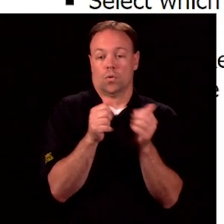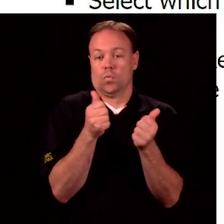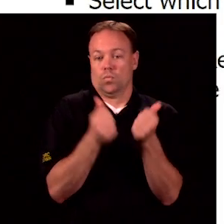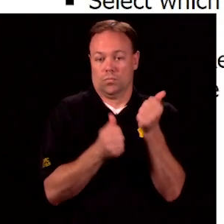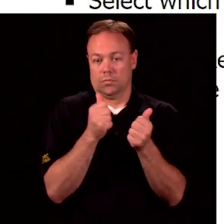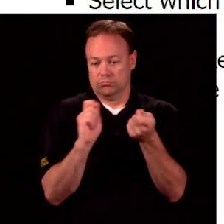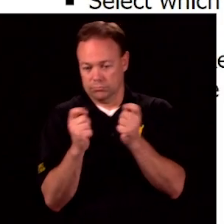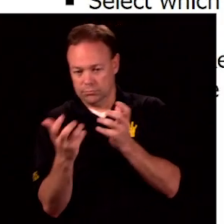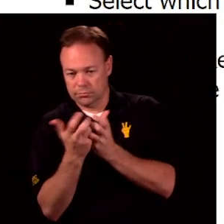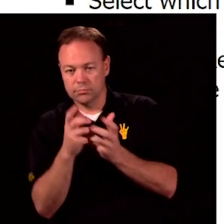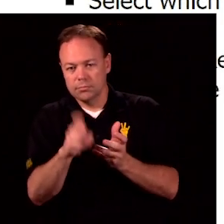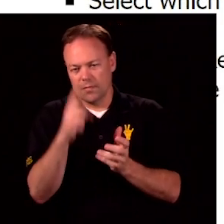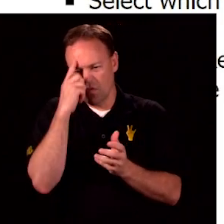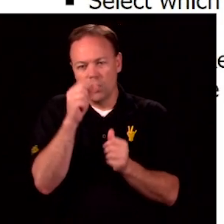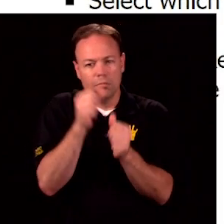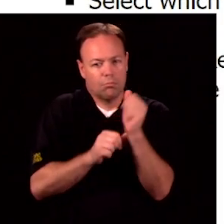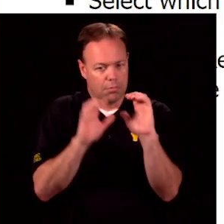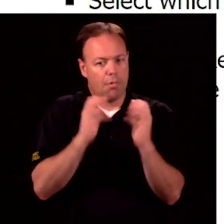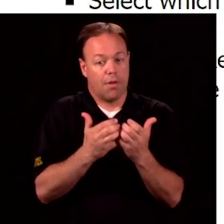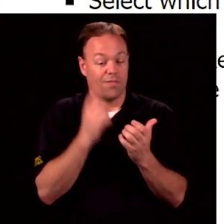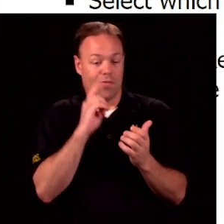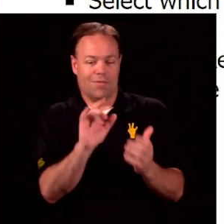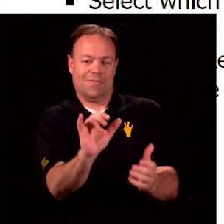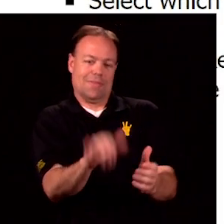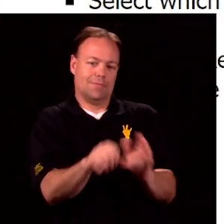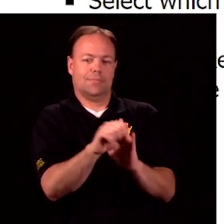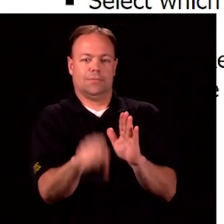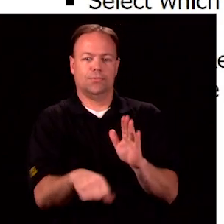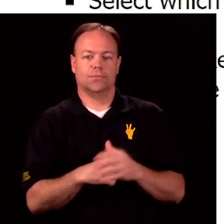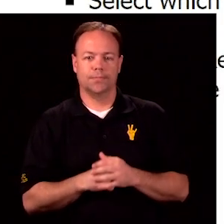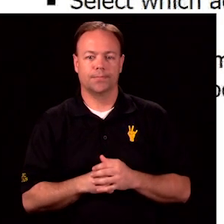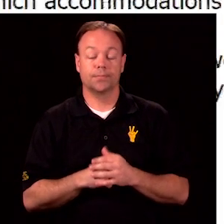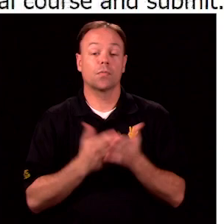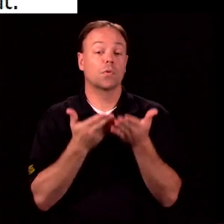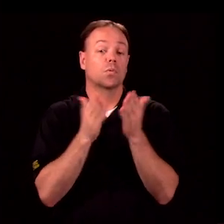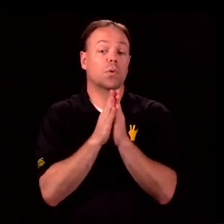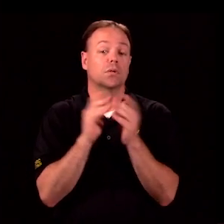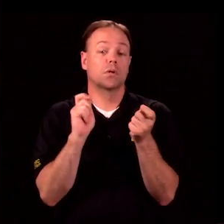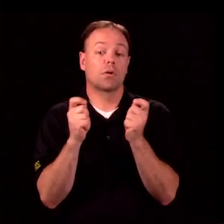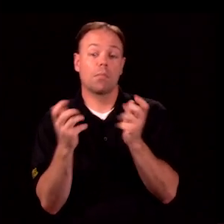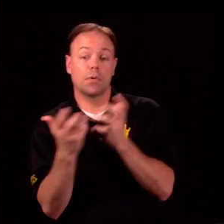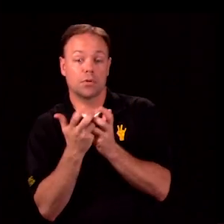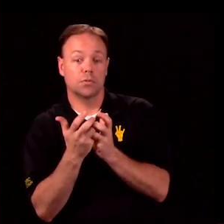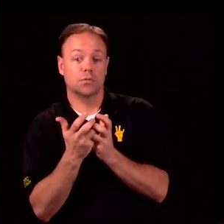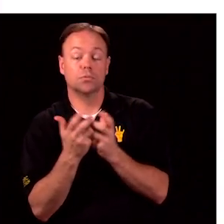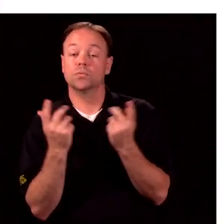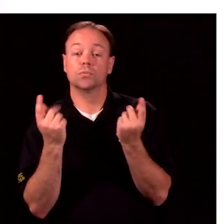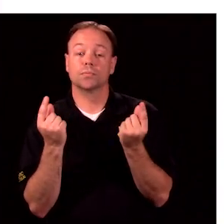accommodations are needed for each class that semester. To request accommodations,